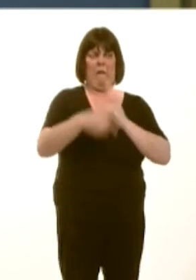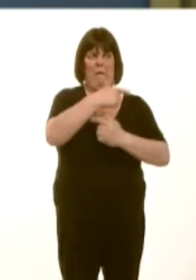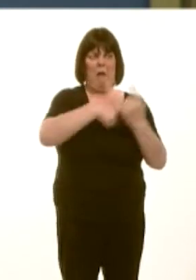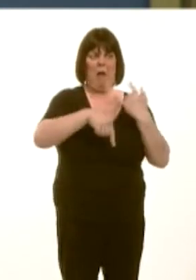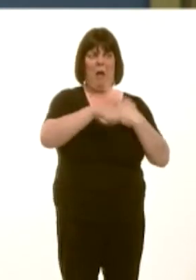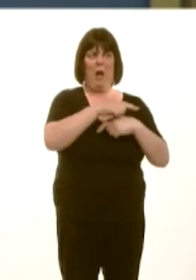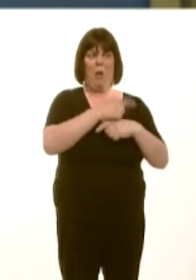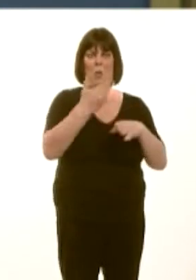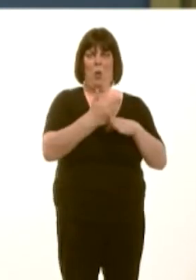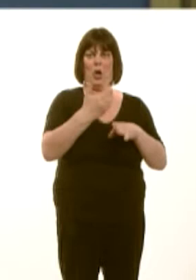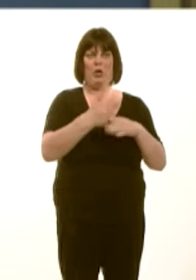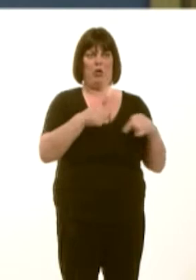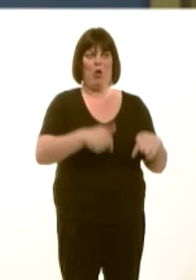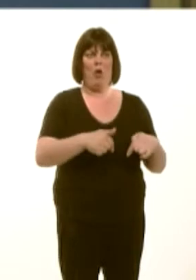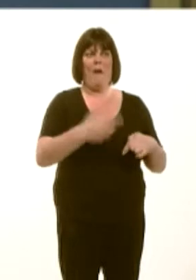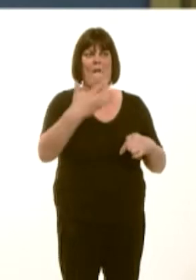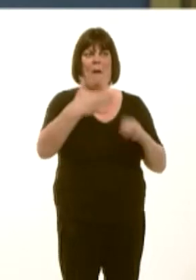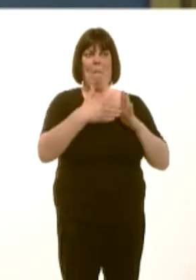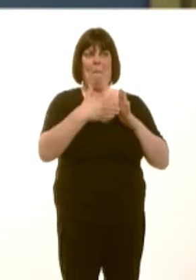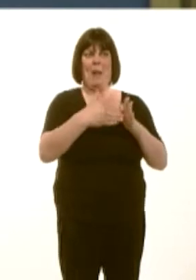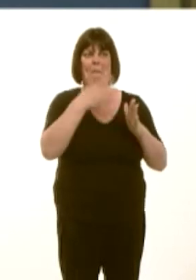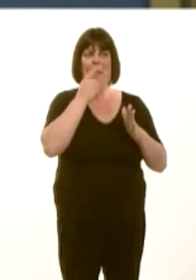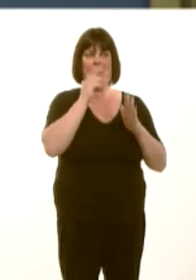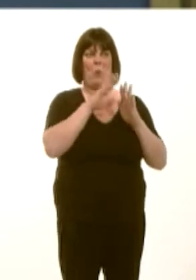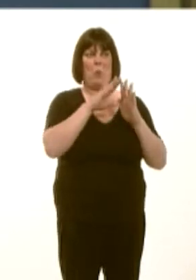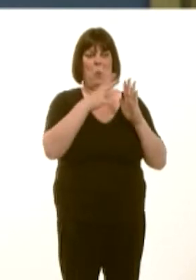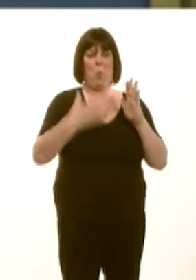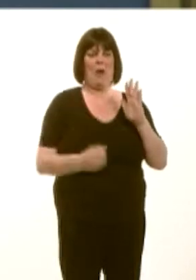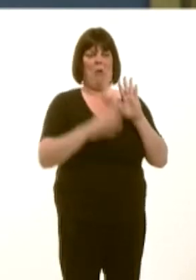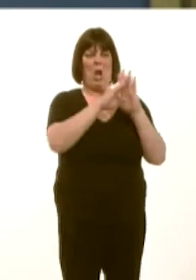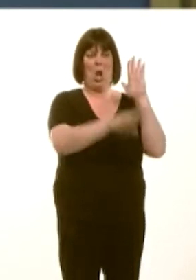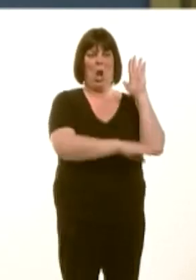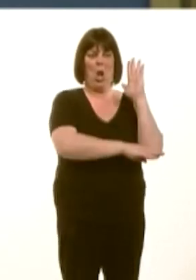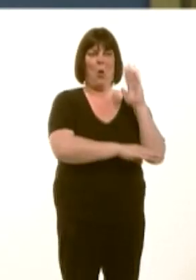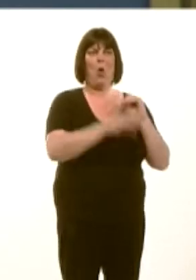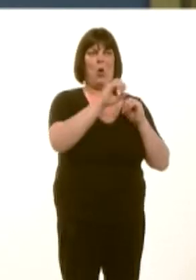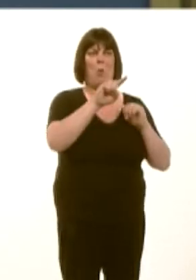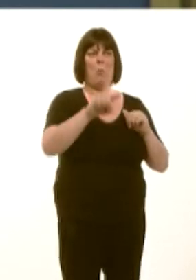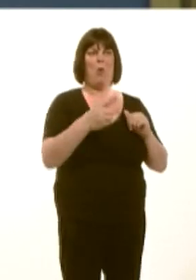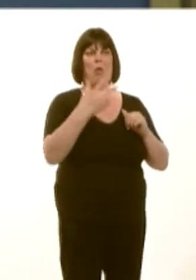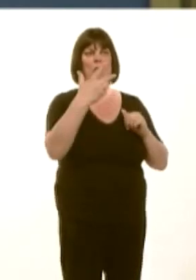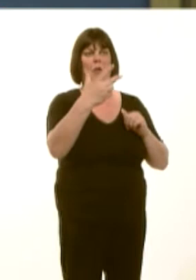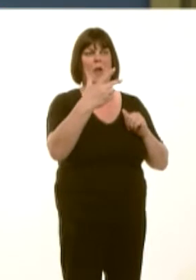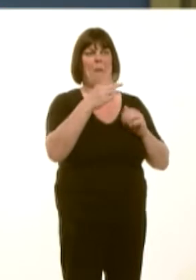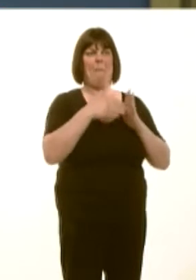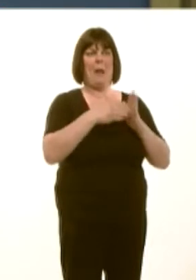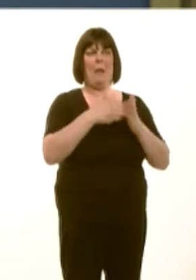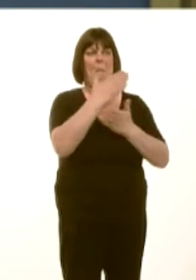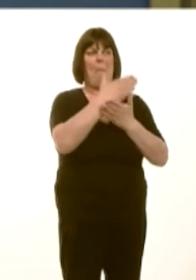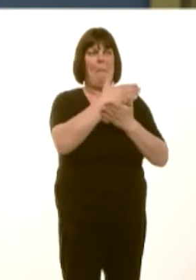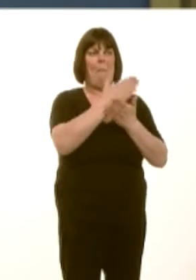on our workforce. 5 million people on very low wages, 1.3 million in part-time employment,